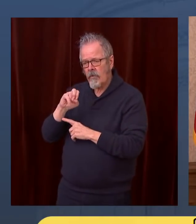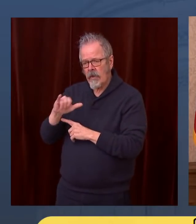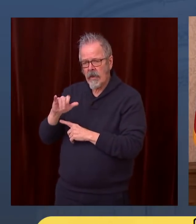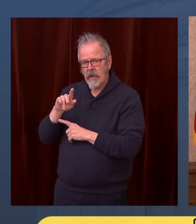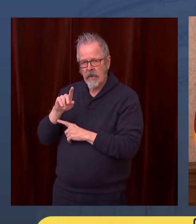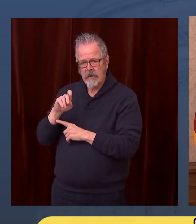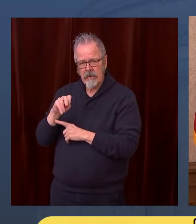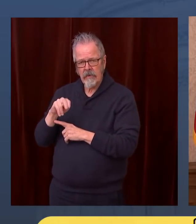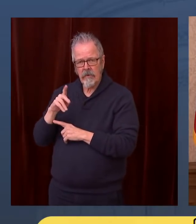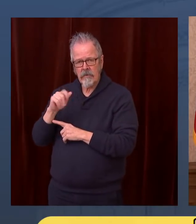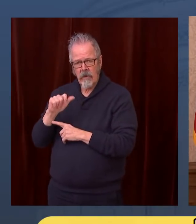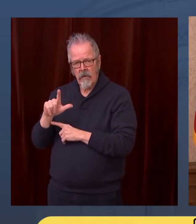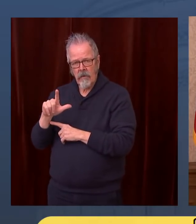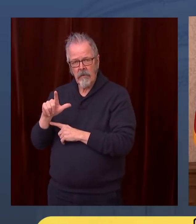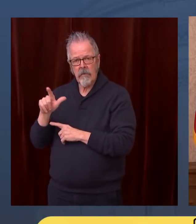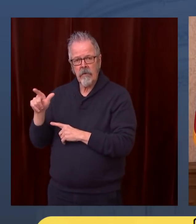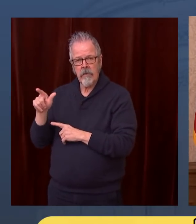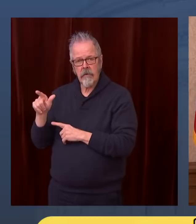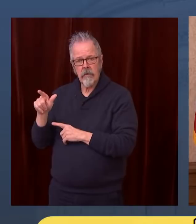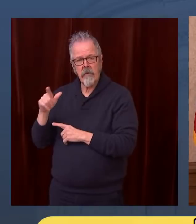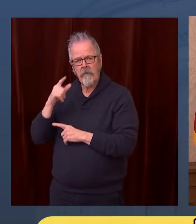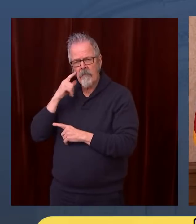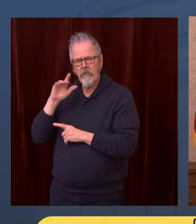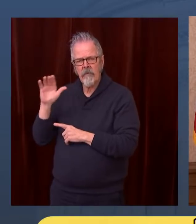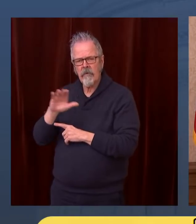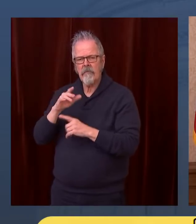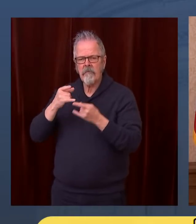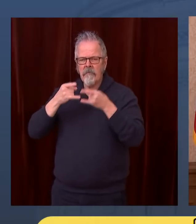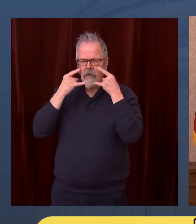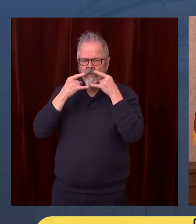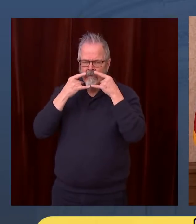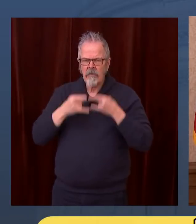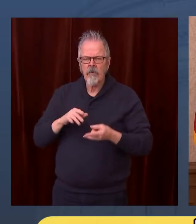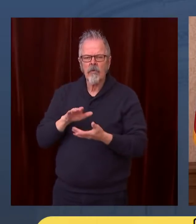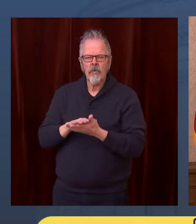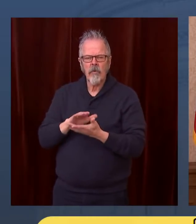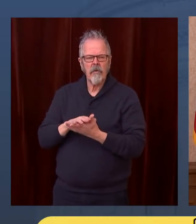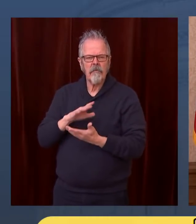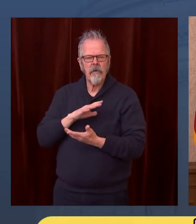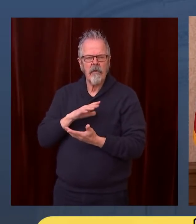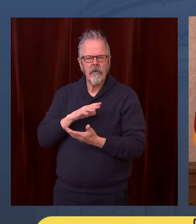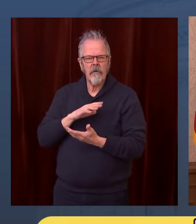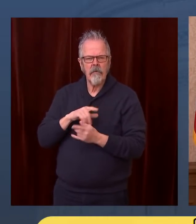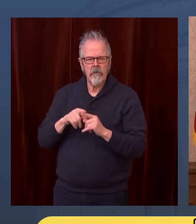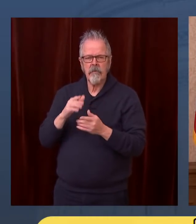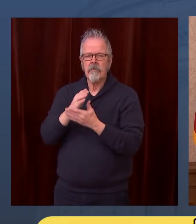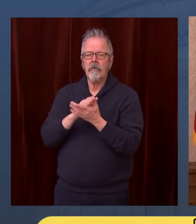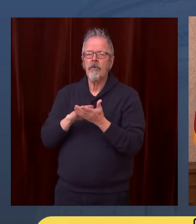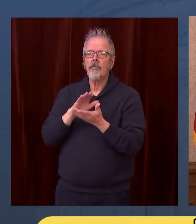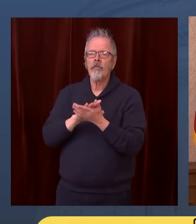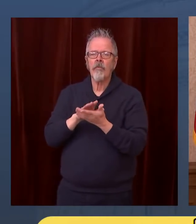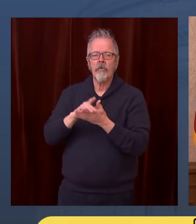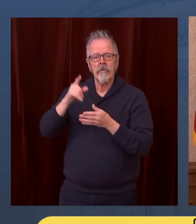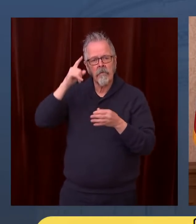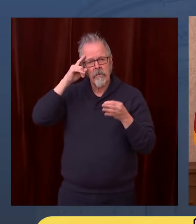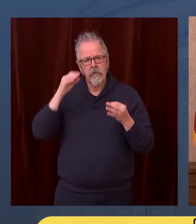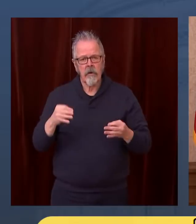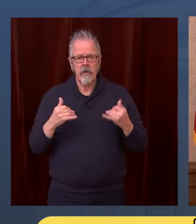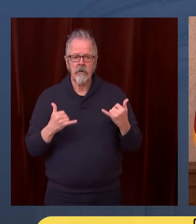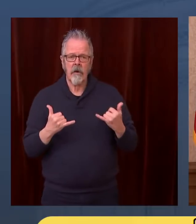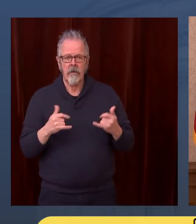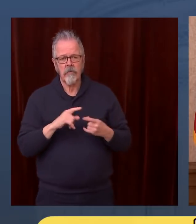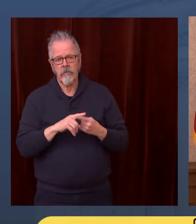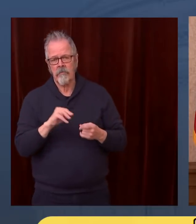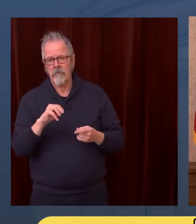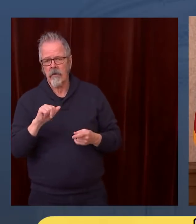rid of masks regardless of state guidance. So can you just talk about what happens to those districts if they do decide between now and March 21st that they'll